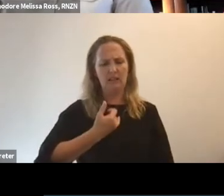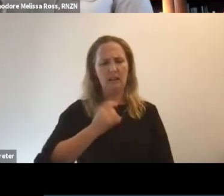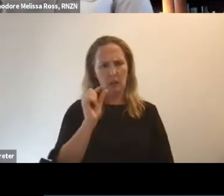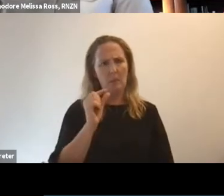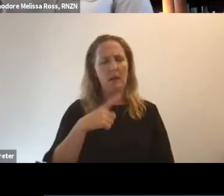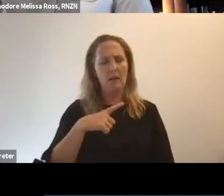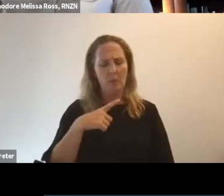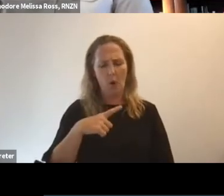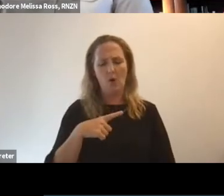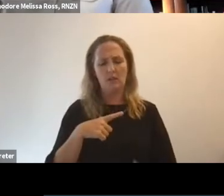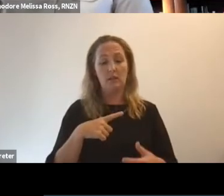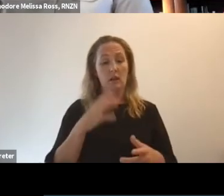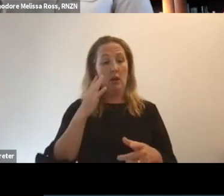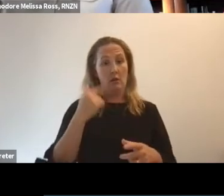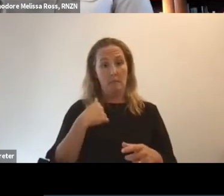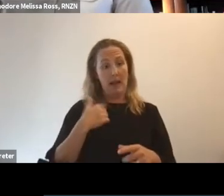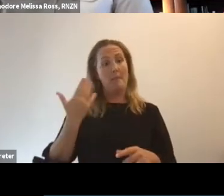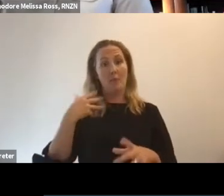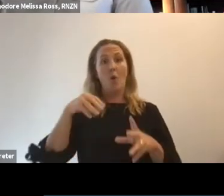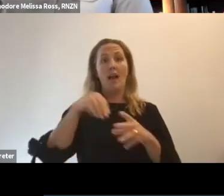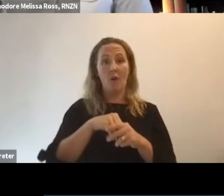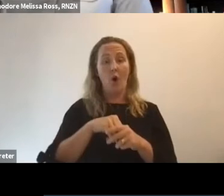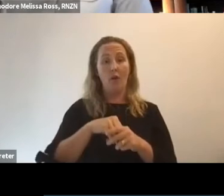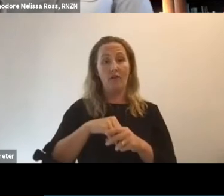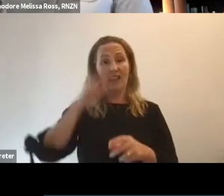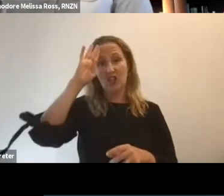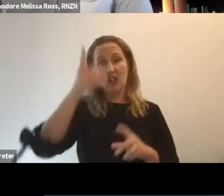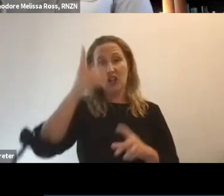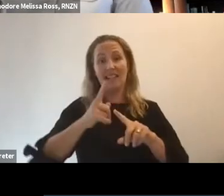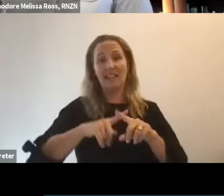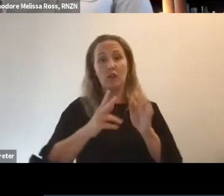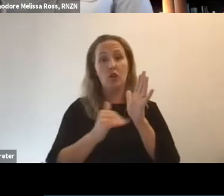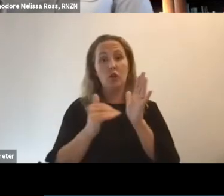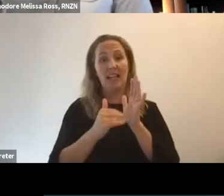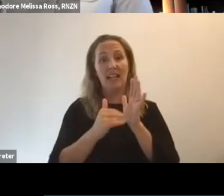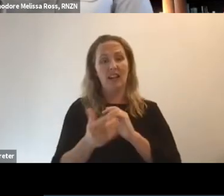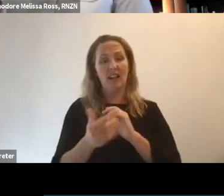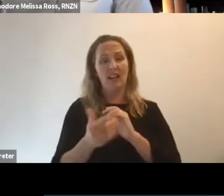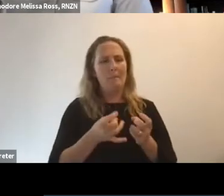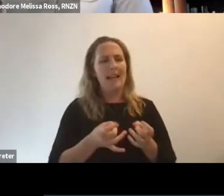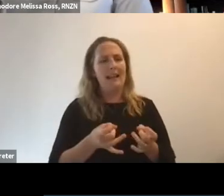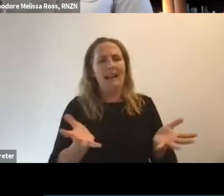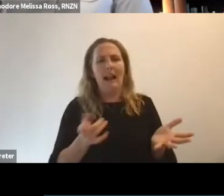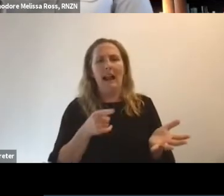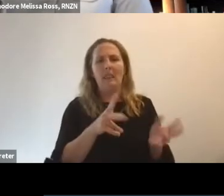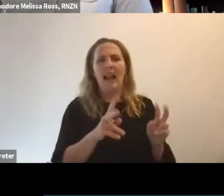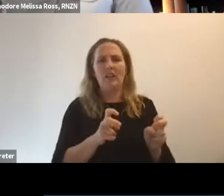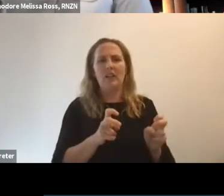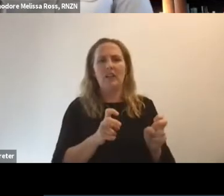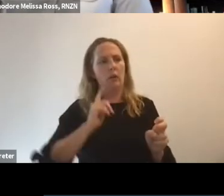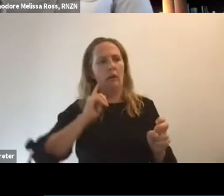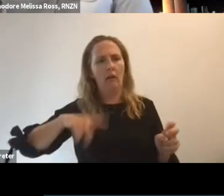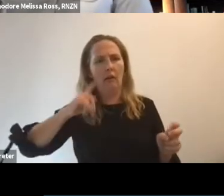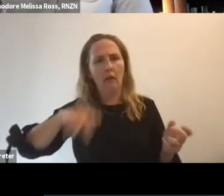this whole issue when I had the opportunity as the chief executive of New Zealand Cricket to do something about it, and I didn't.